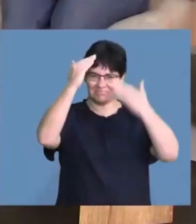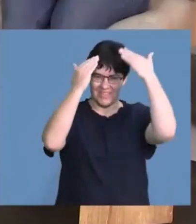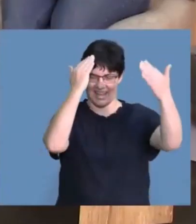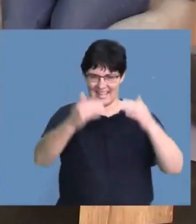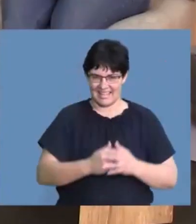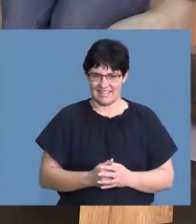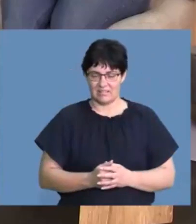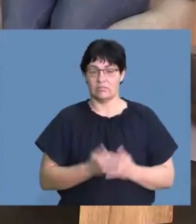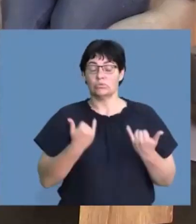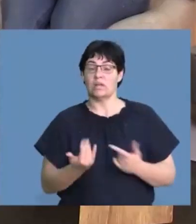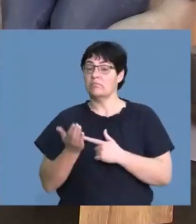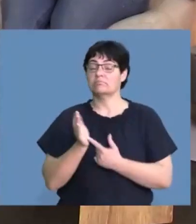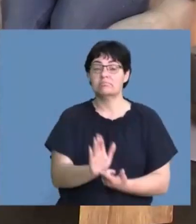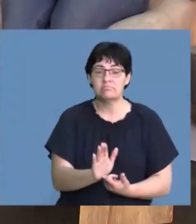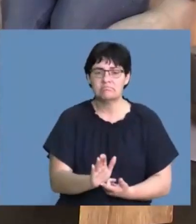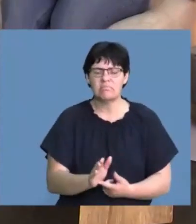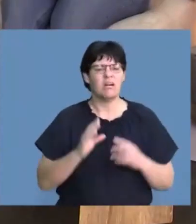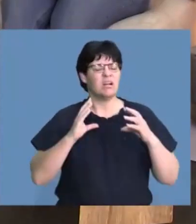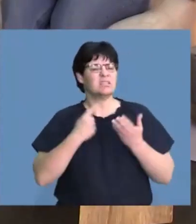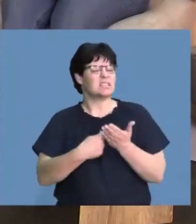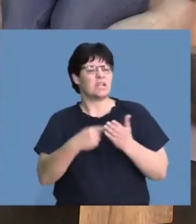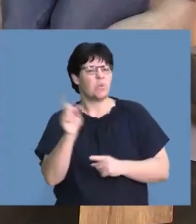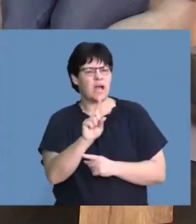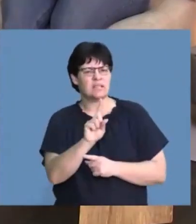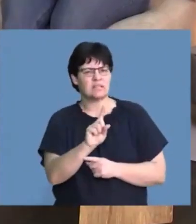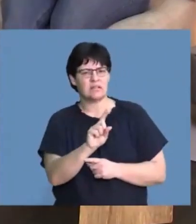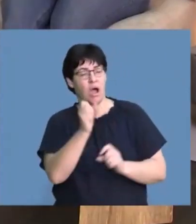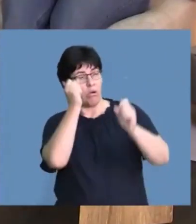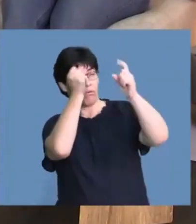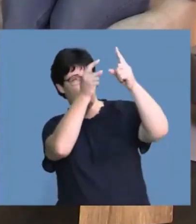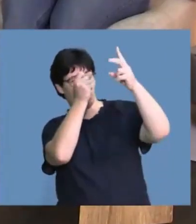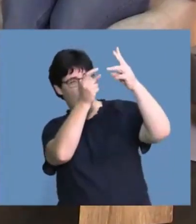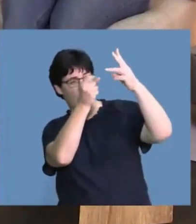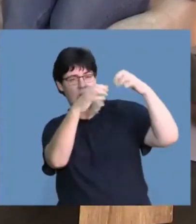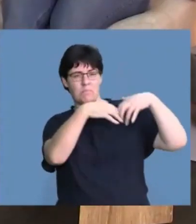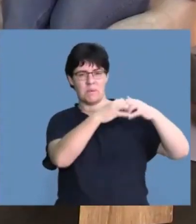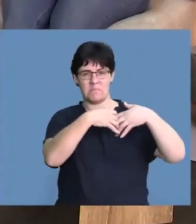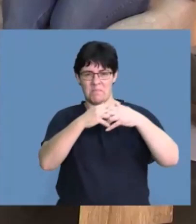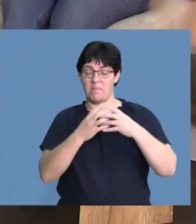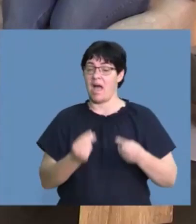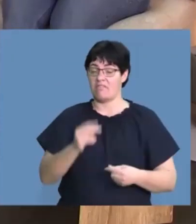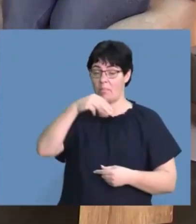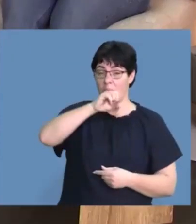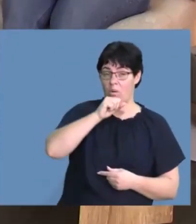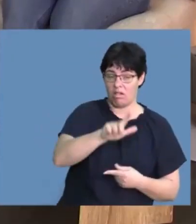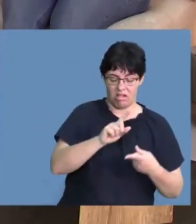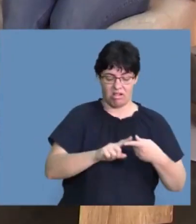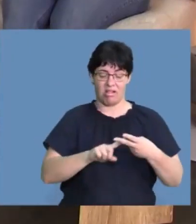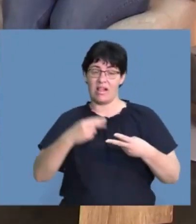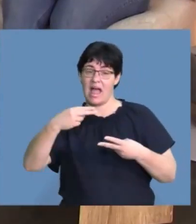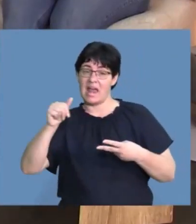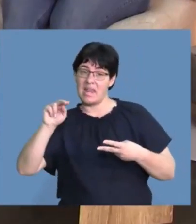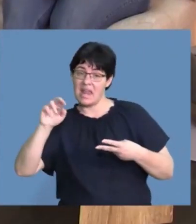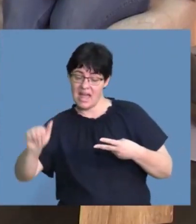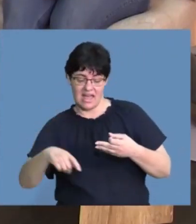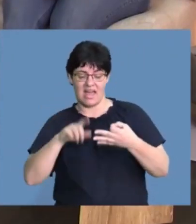Hi guys, in this session we're going to be talking about goal setting, and I have got Paul and I've got Hannah and